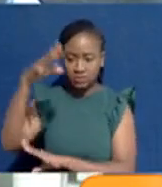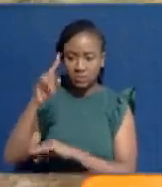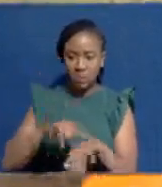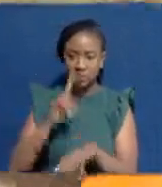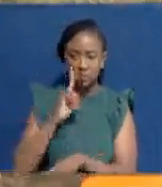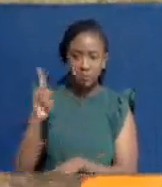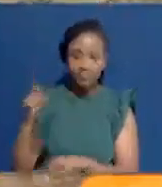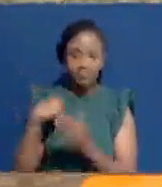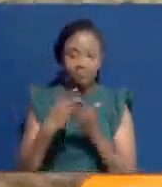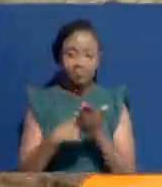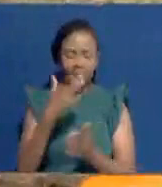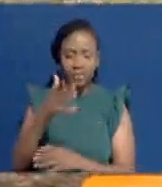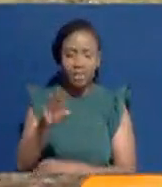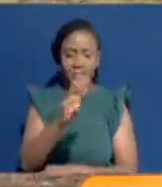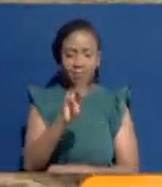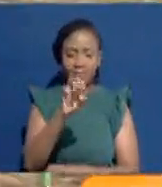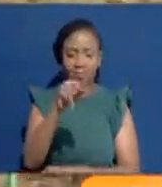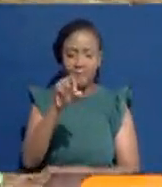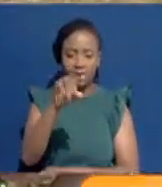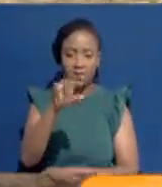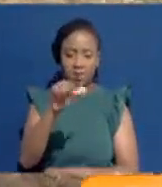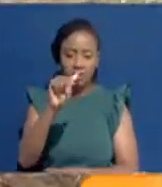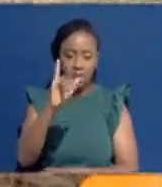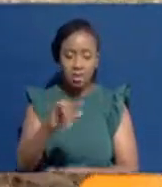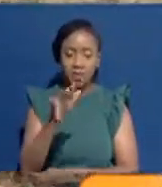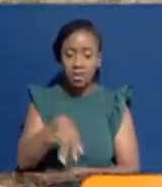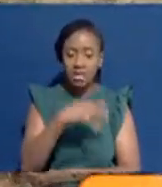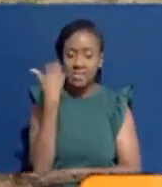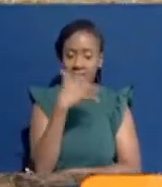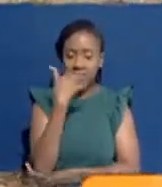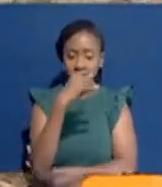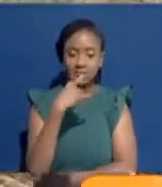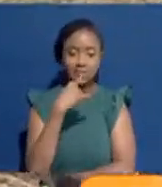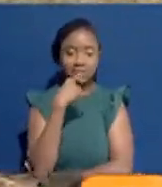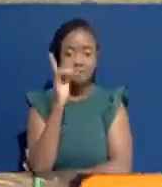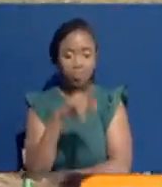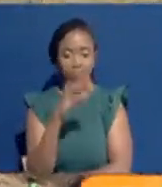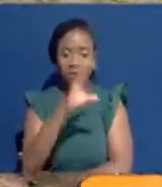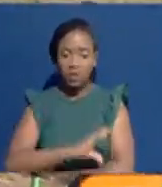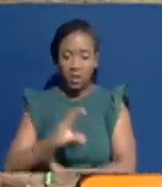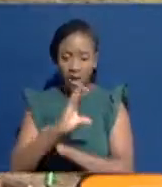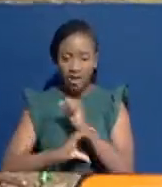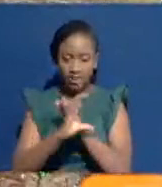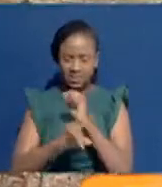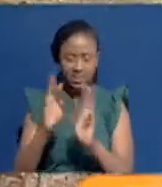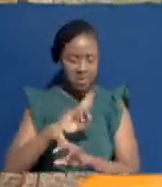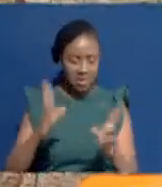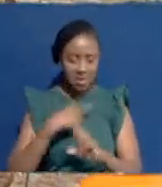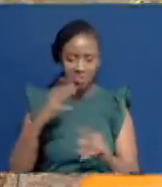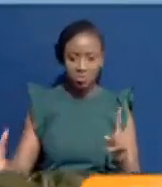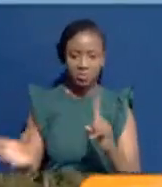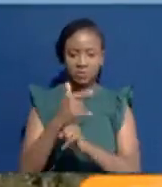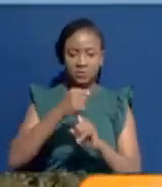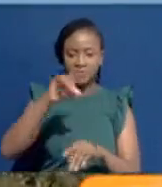Menengai Geothermal Power Station, Deputy President Rigathi Gachagua says the country is on track to meet its power demand and reduce the cost of